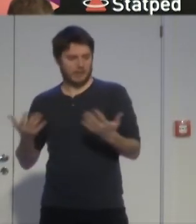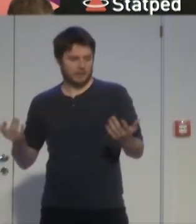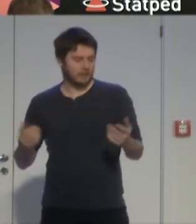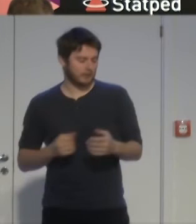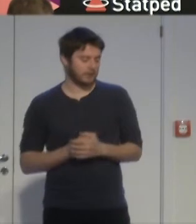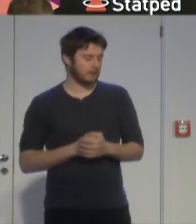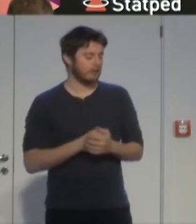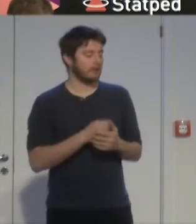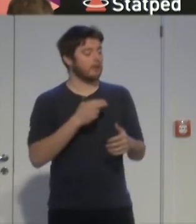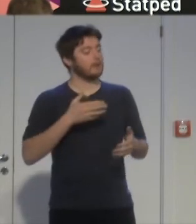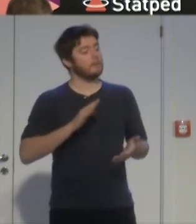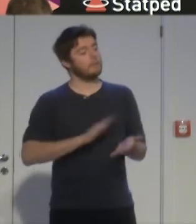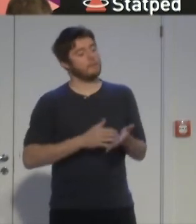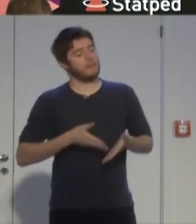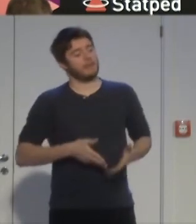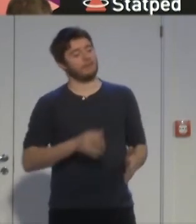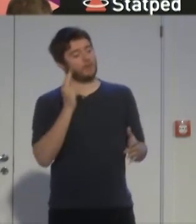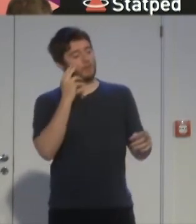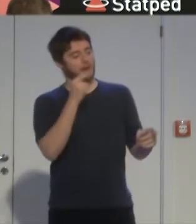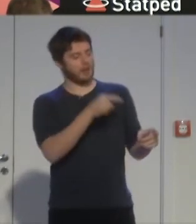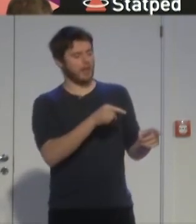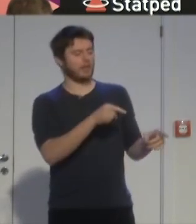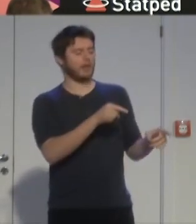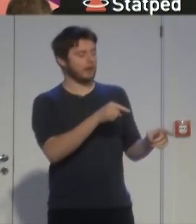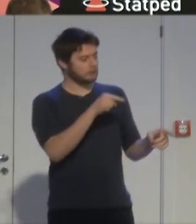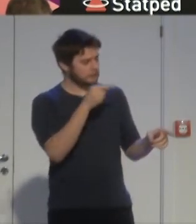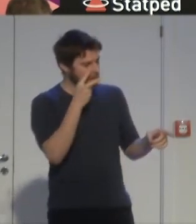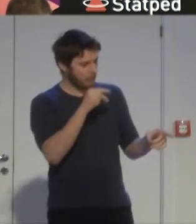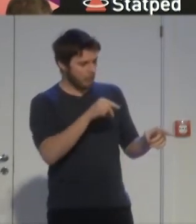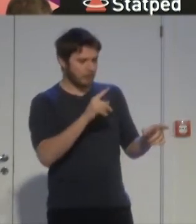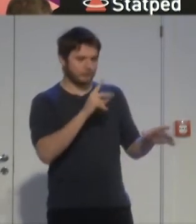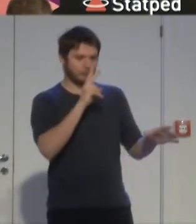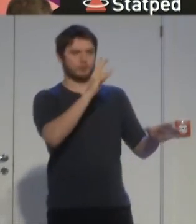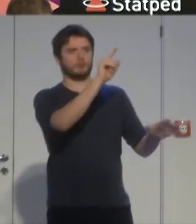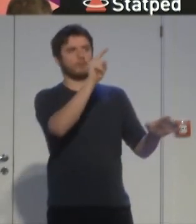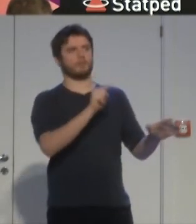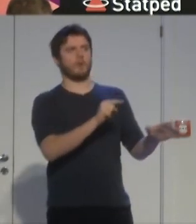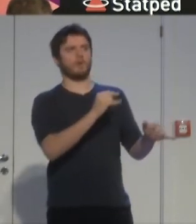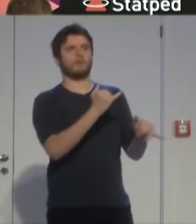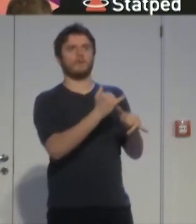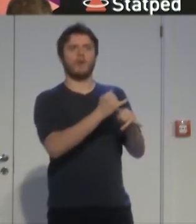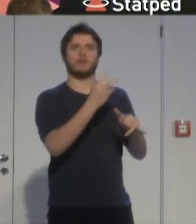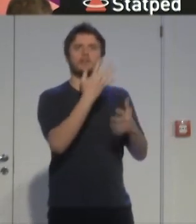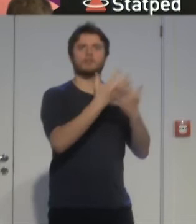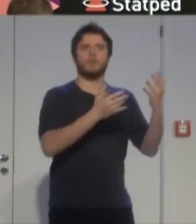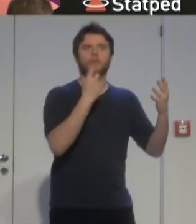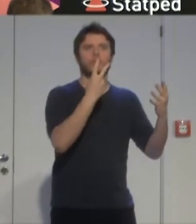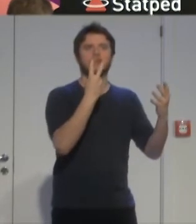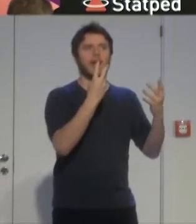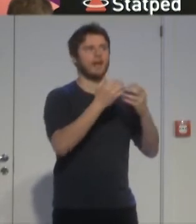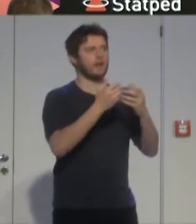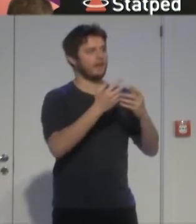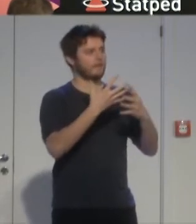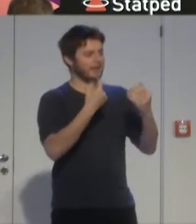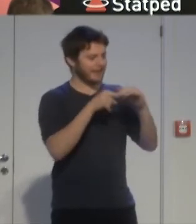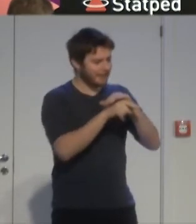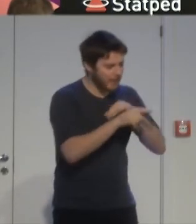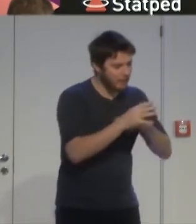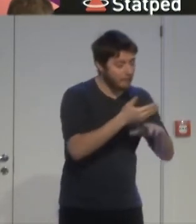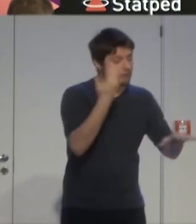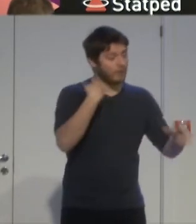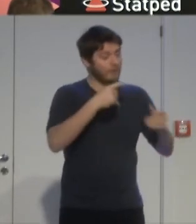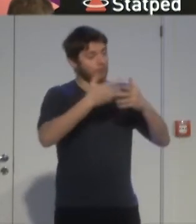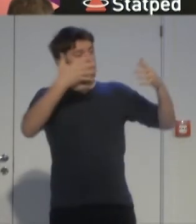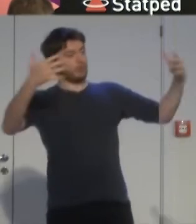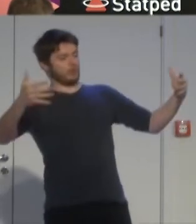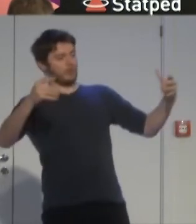Congenital deaf blindness triggers the question of how language from the outside, language from society, from the linguistic